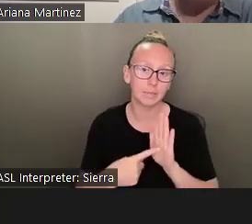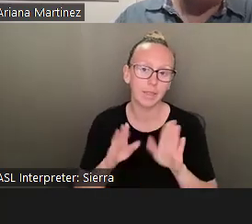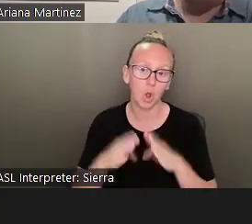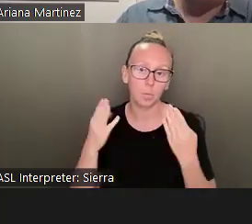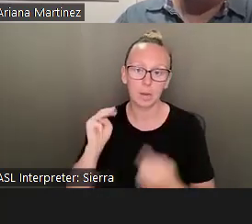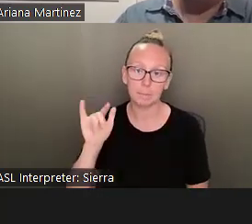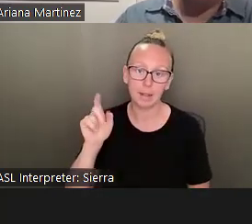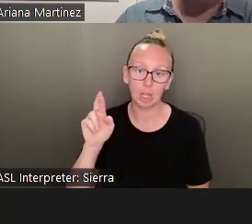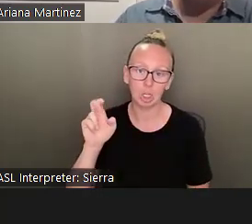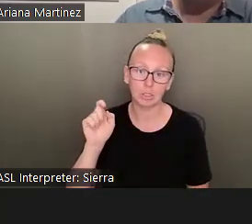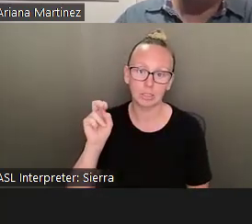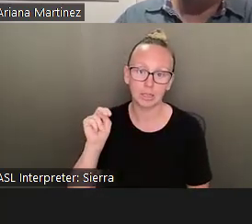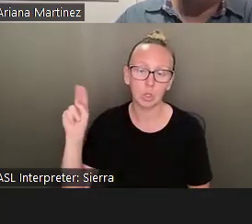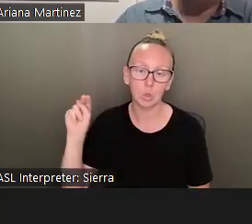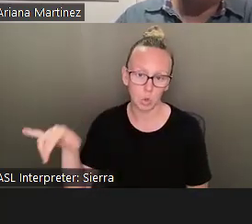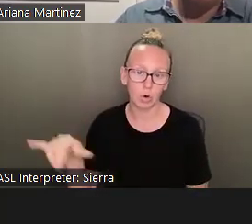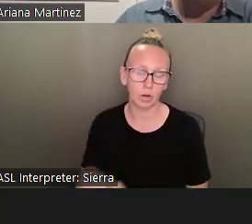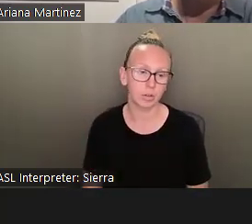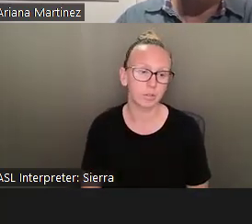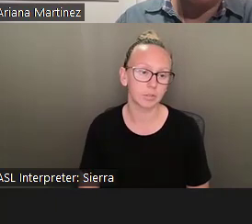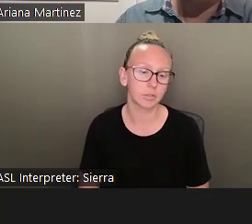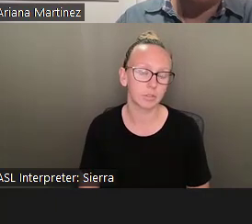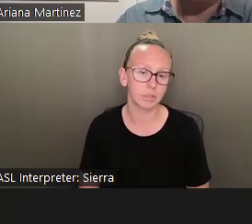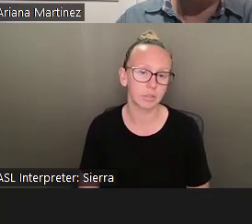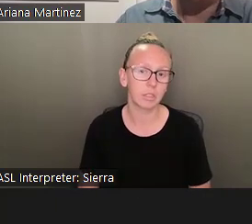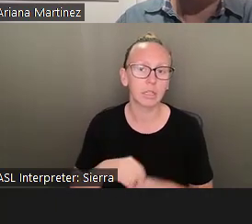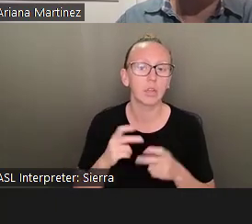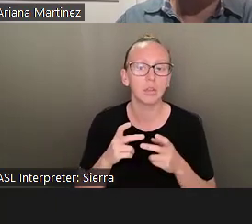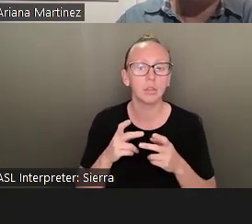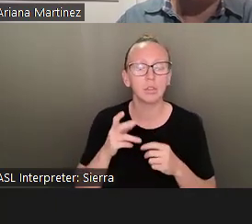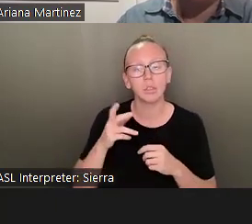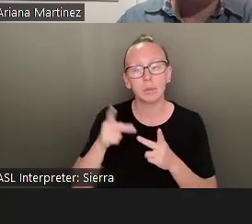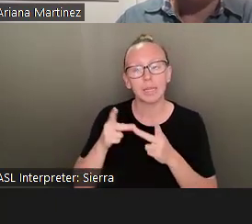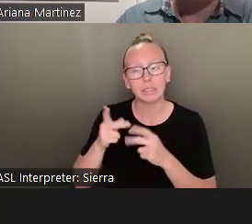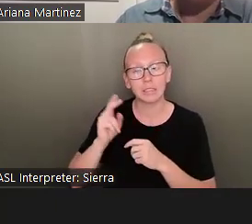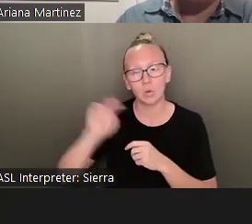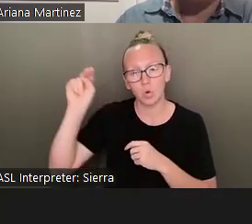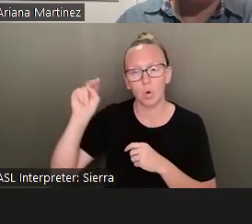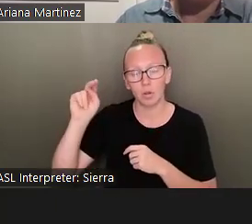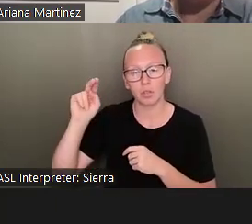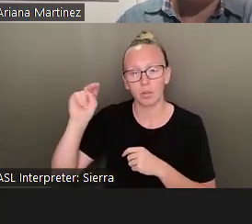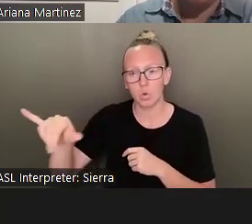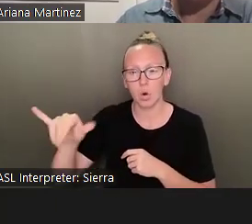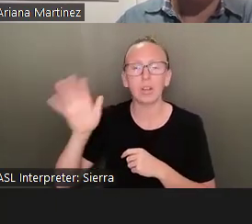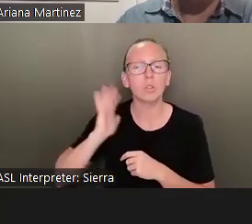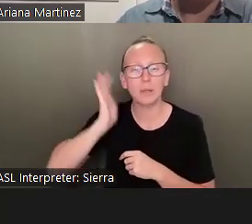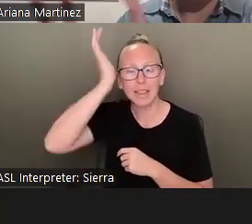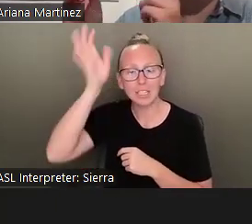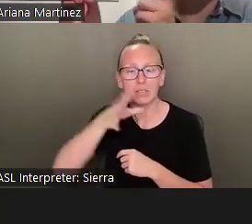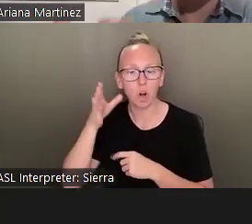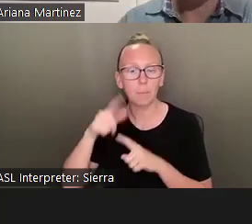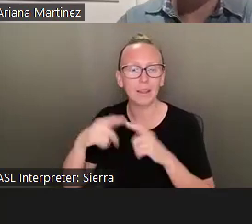New York, in a place upstate. It used to be a lettuce farm, but it's now a gallery called